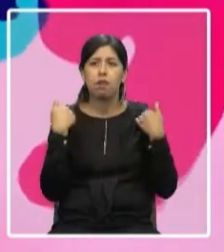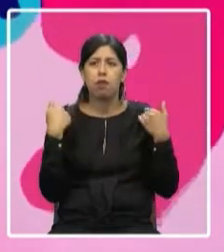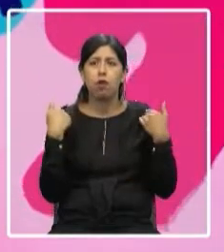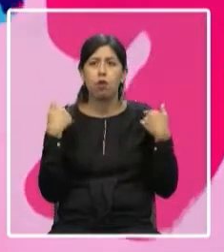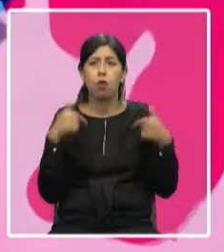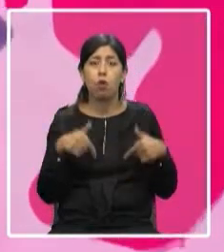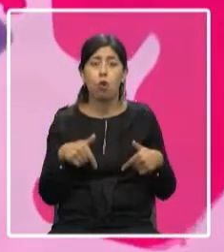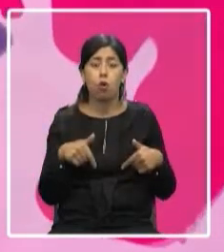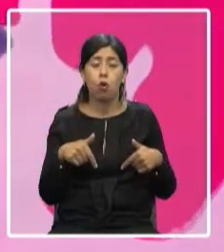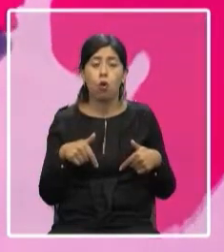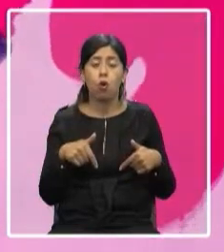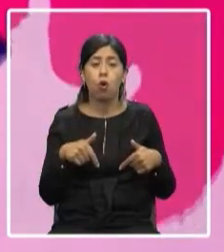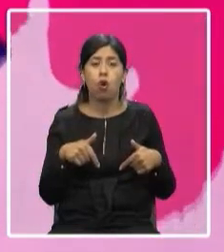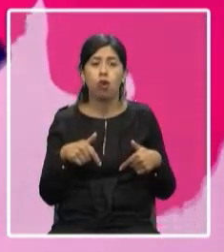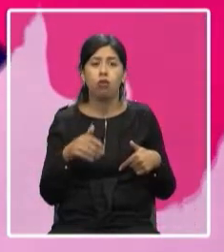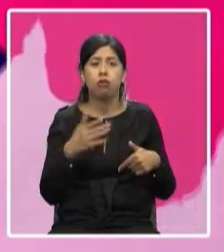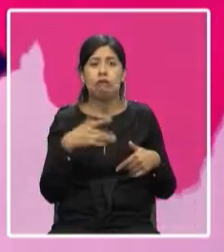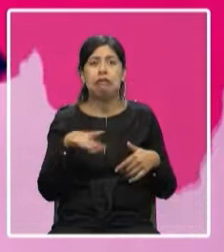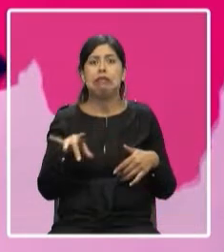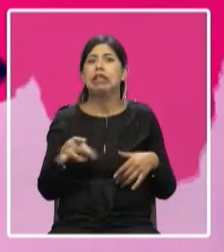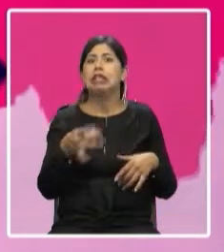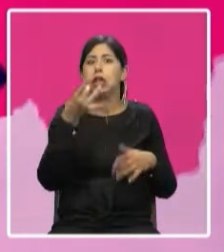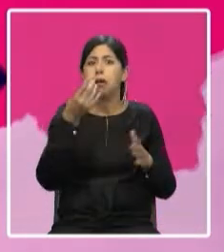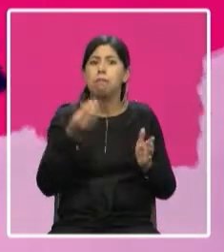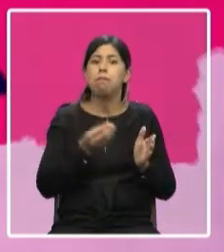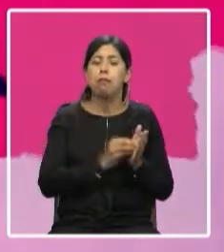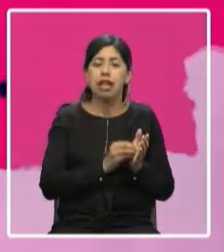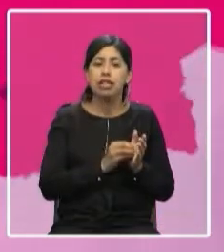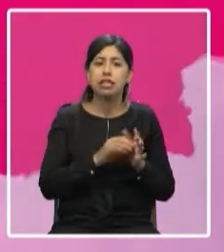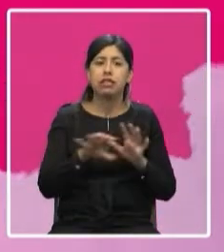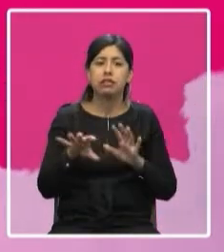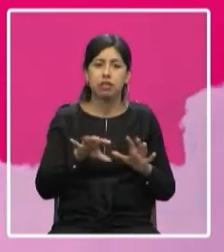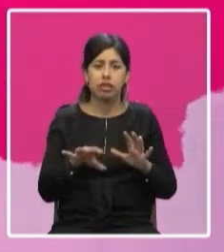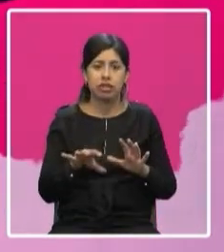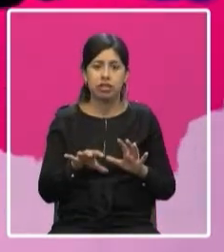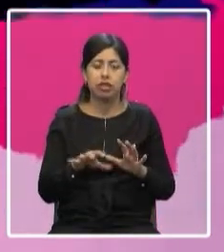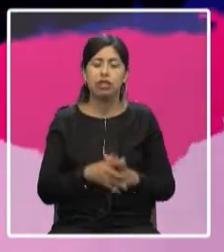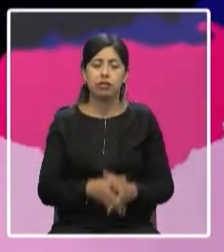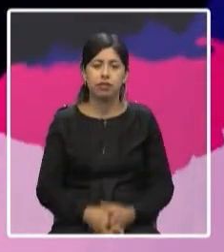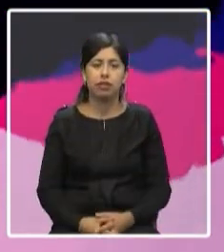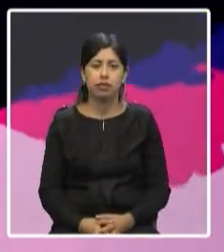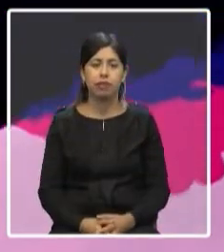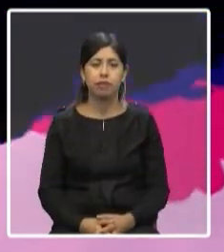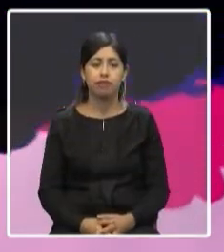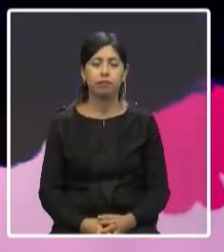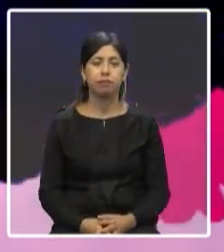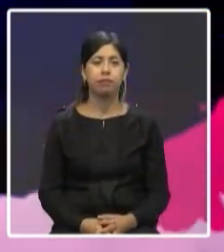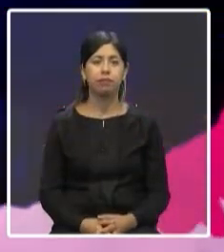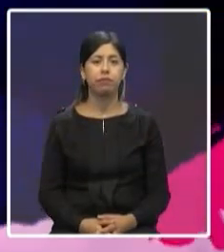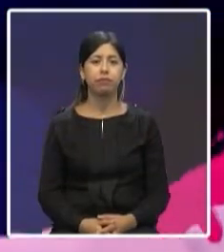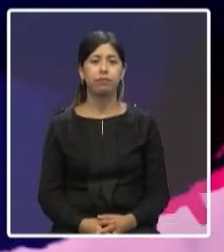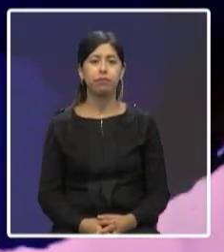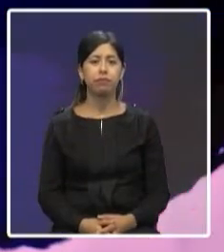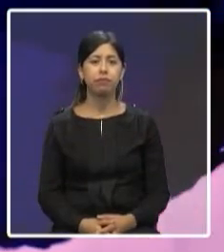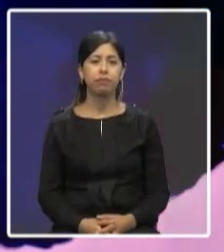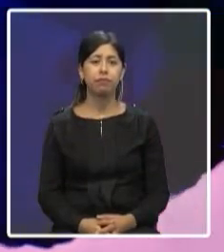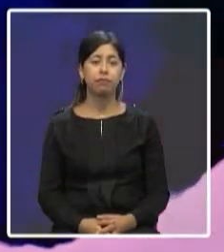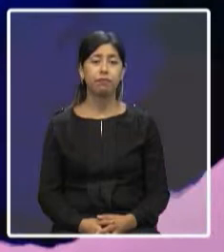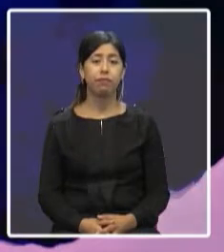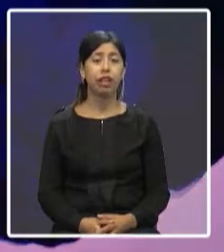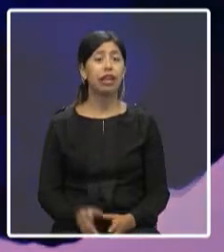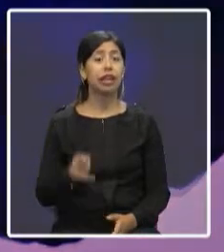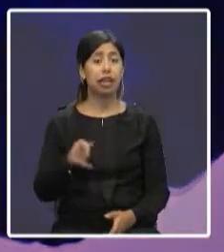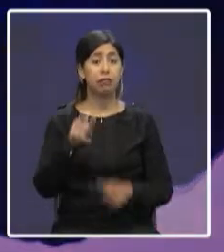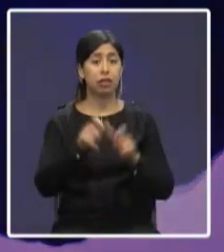many belongings. So in other words, as productivity rises and people become wealthier, their consumption rises about 1 for 1